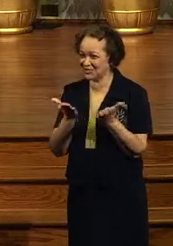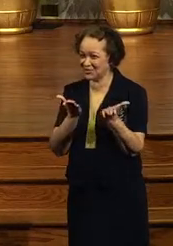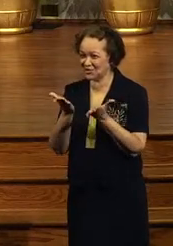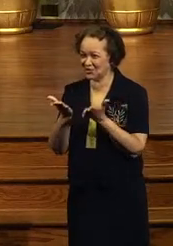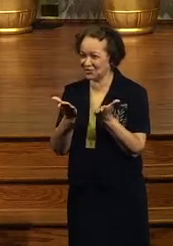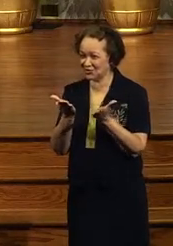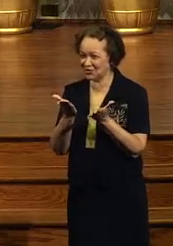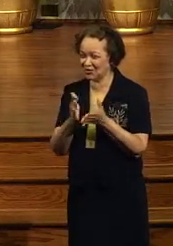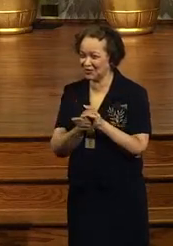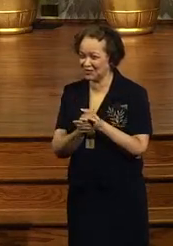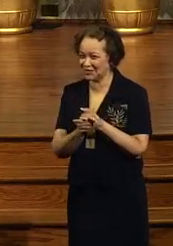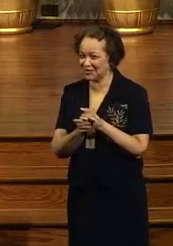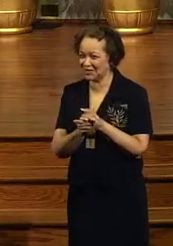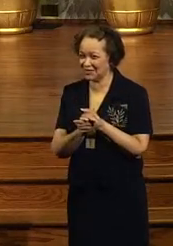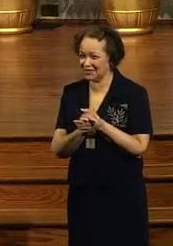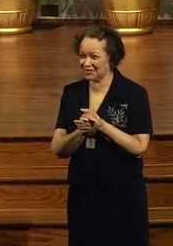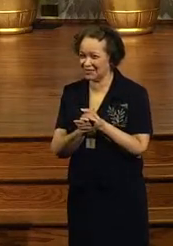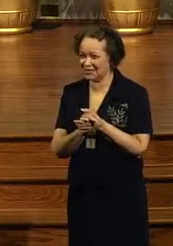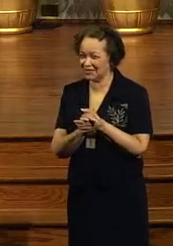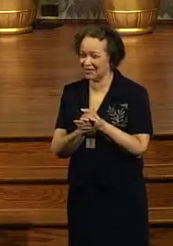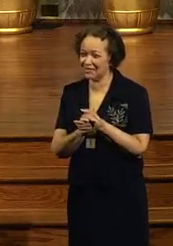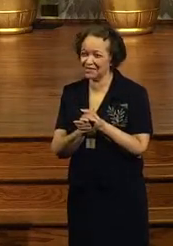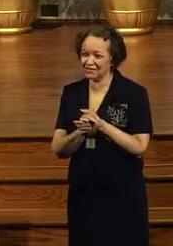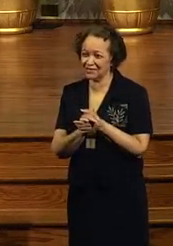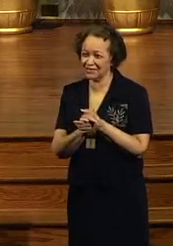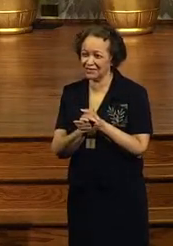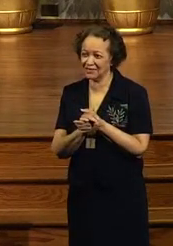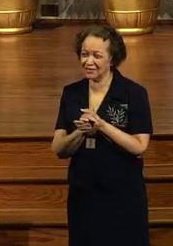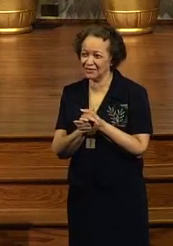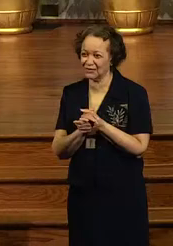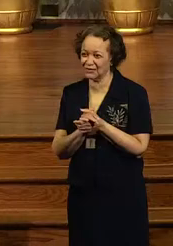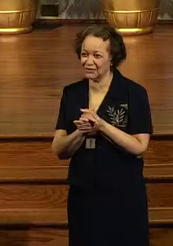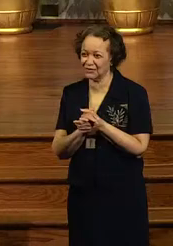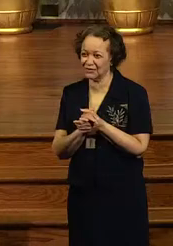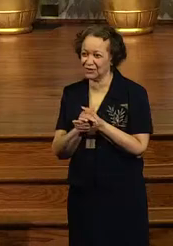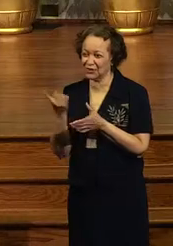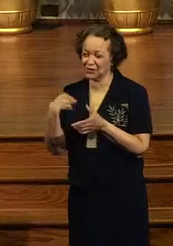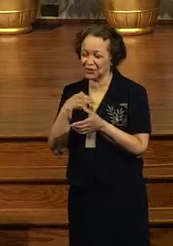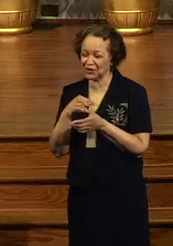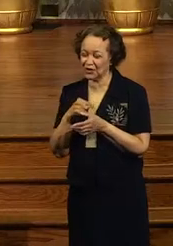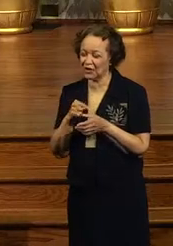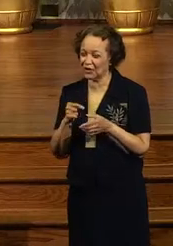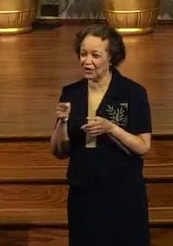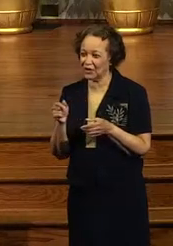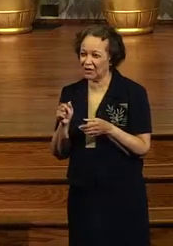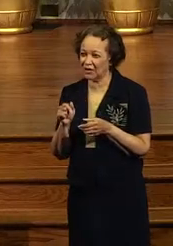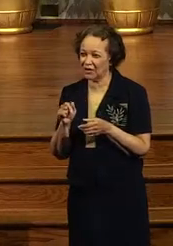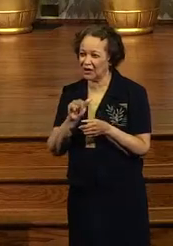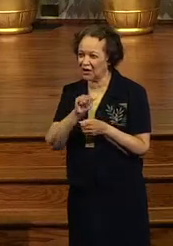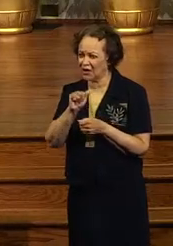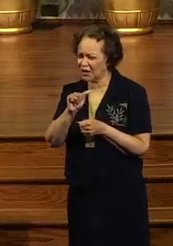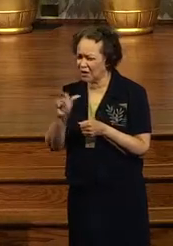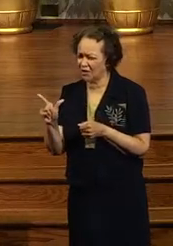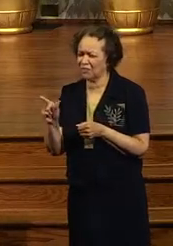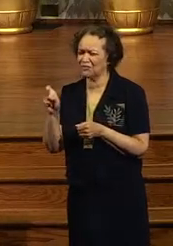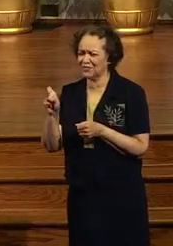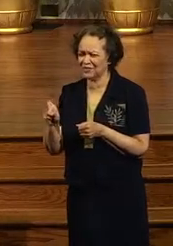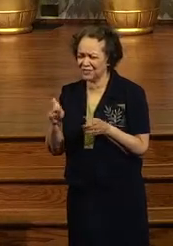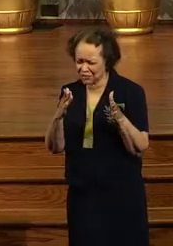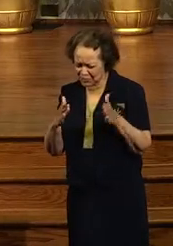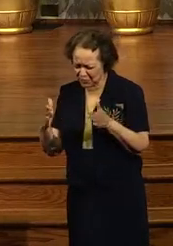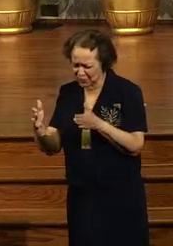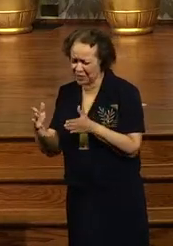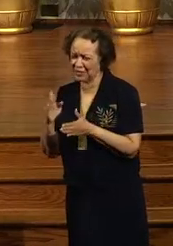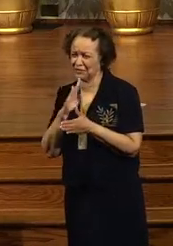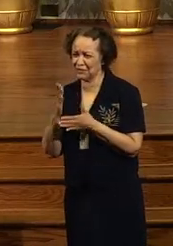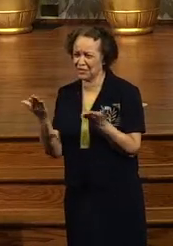let's give God the praise for keeping us. And we know that we all need to be cleansed. Next Sabbath, we will have our